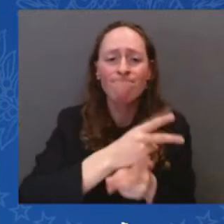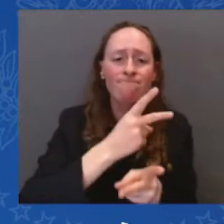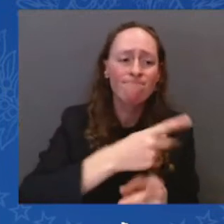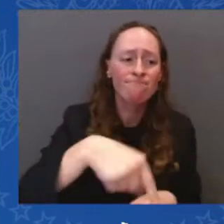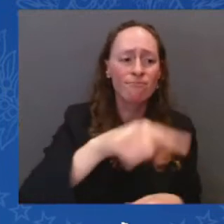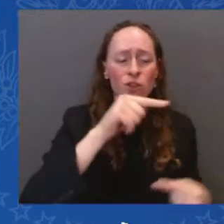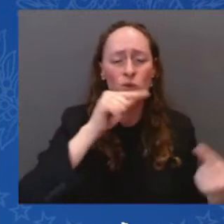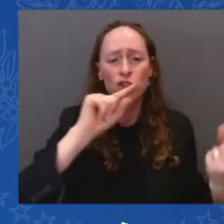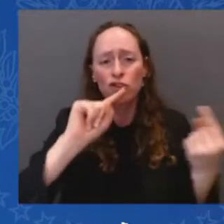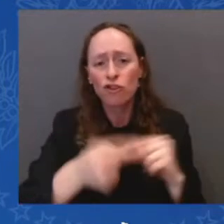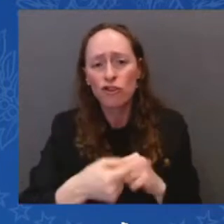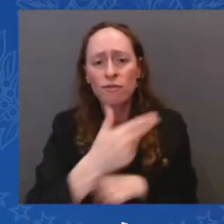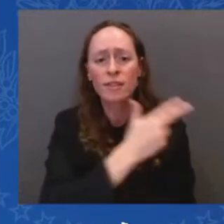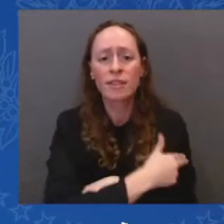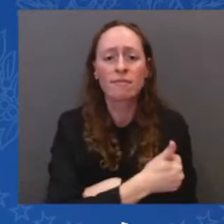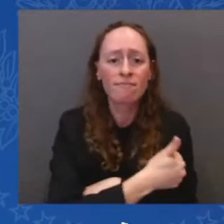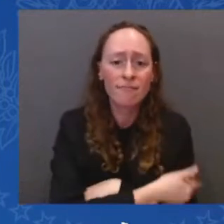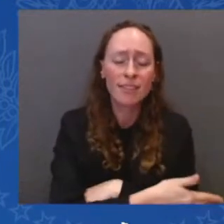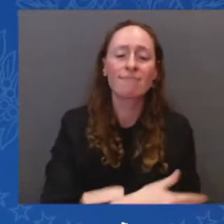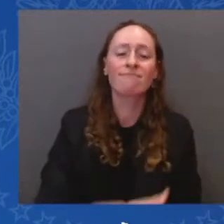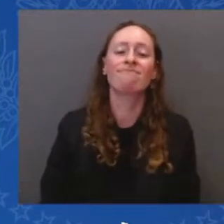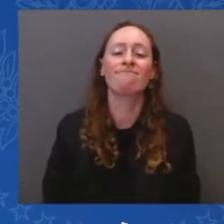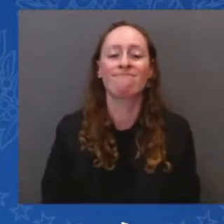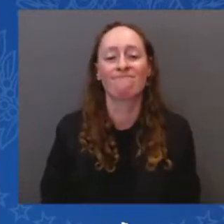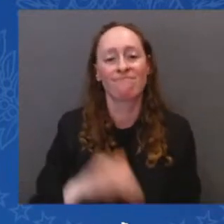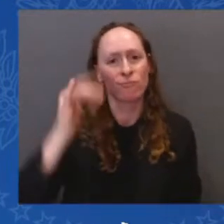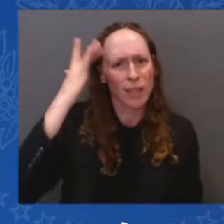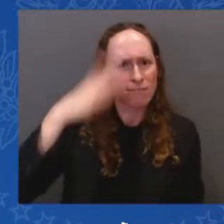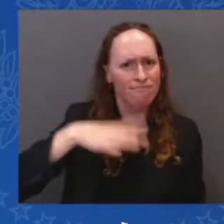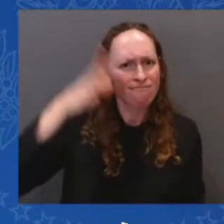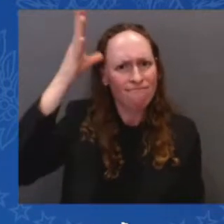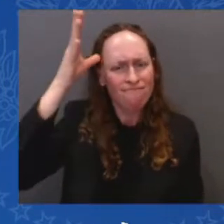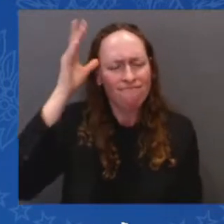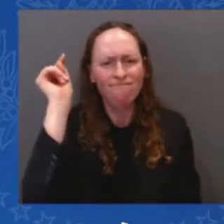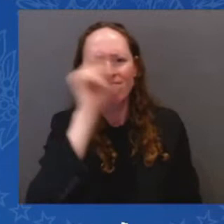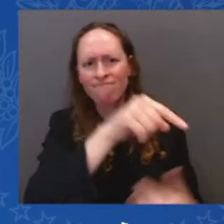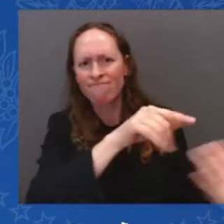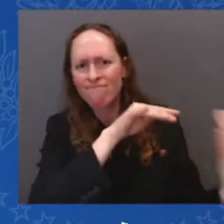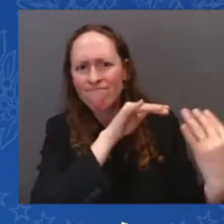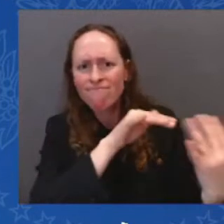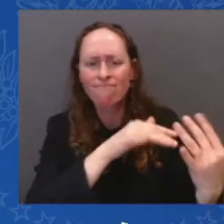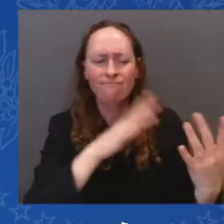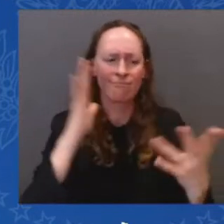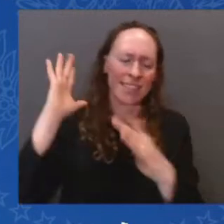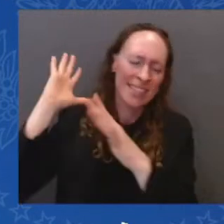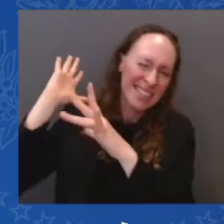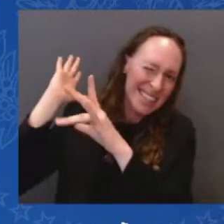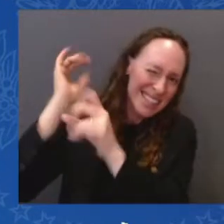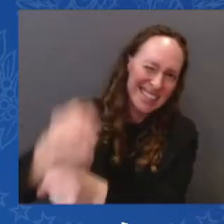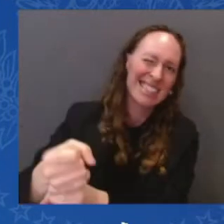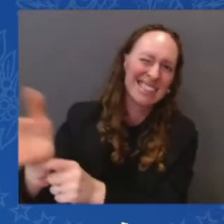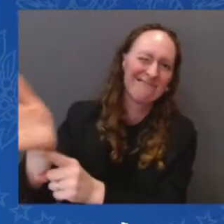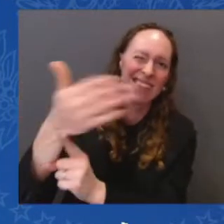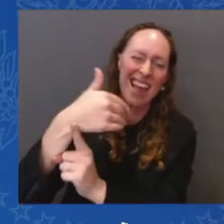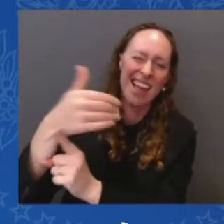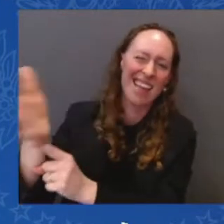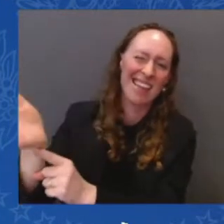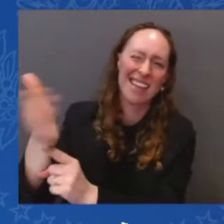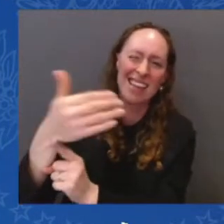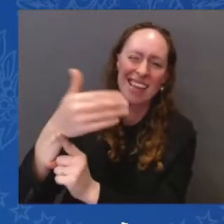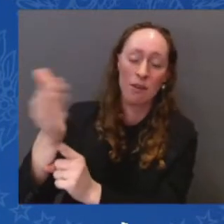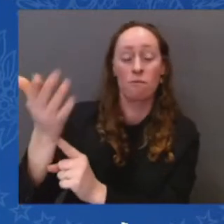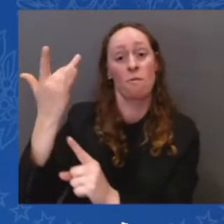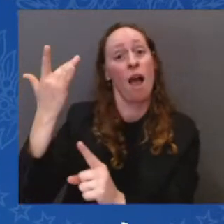Jima. So that we, the people, in order to form that more perfect union, may enjoy